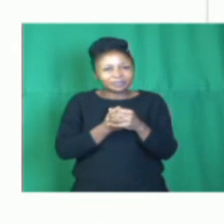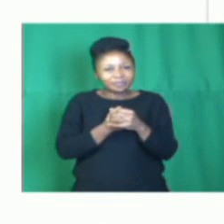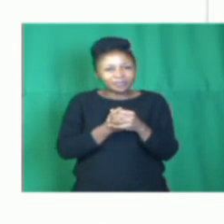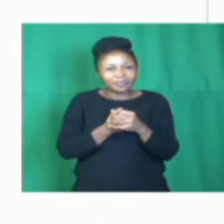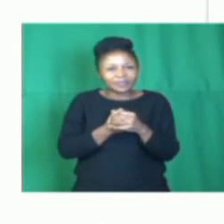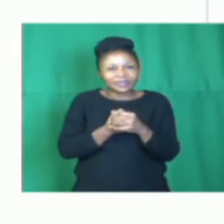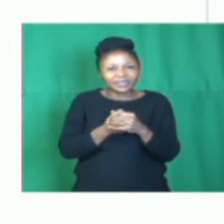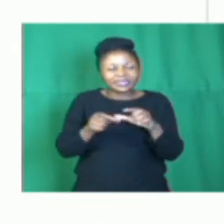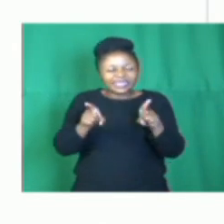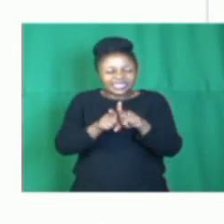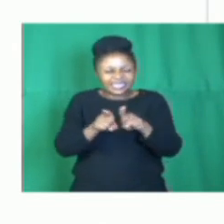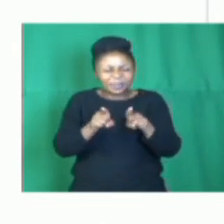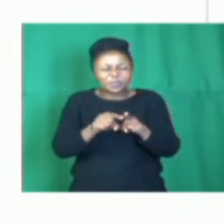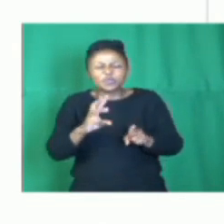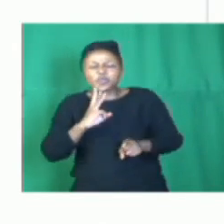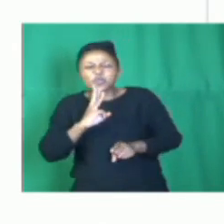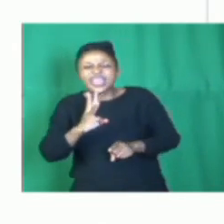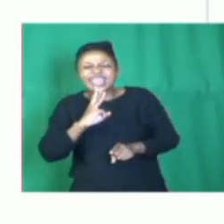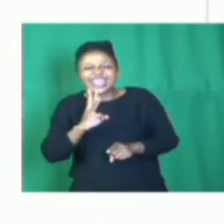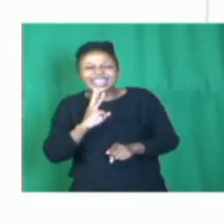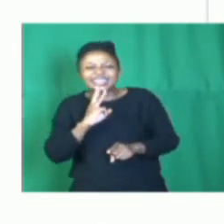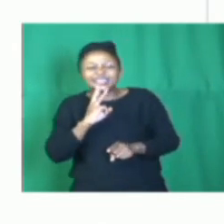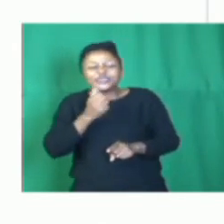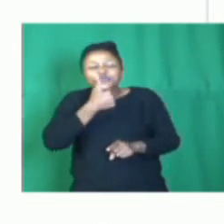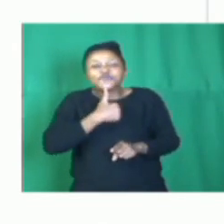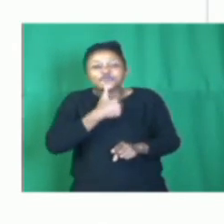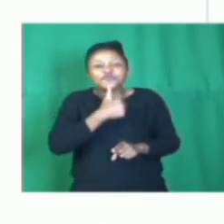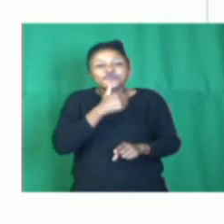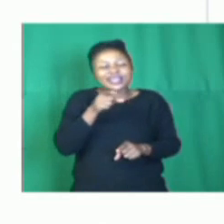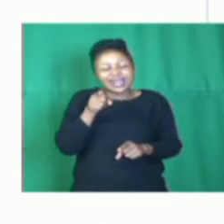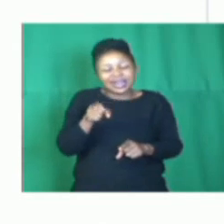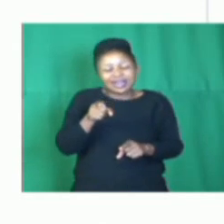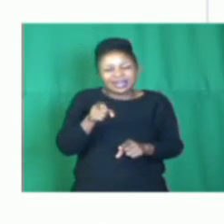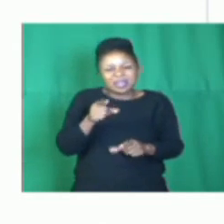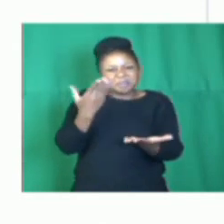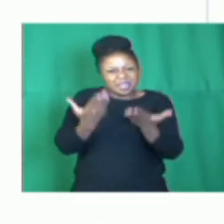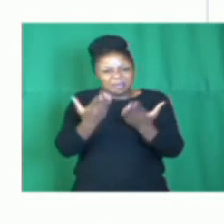of approximation. For example, almost,